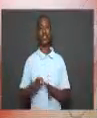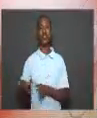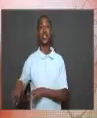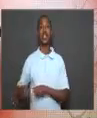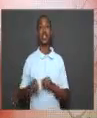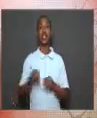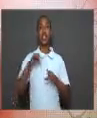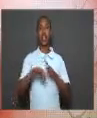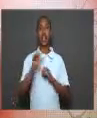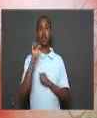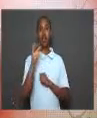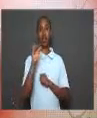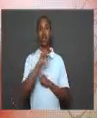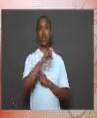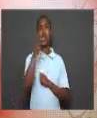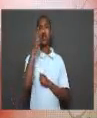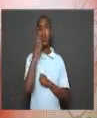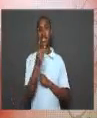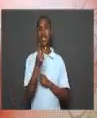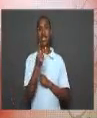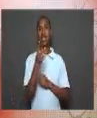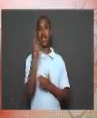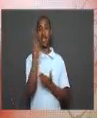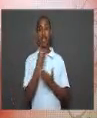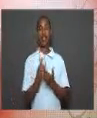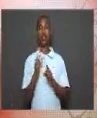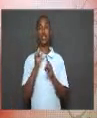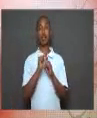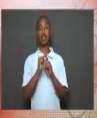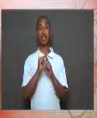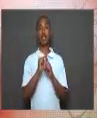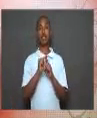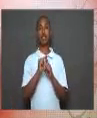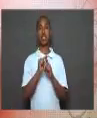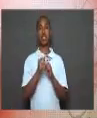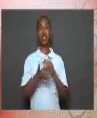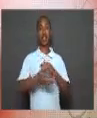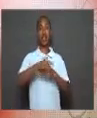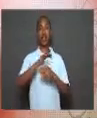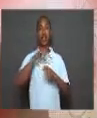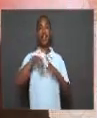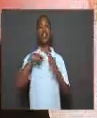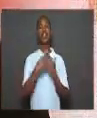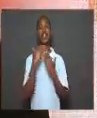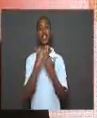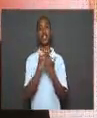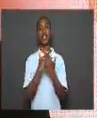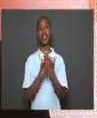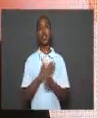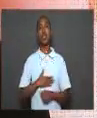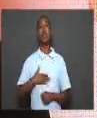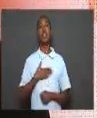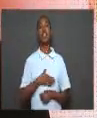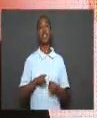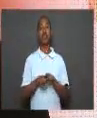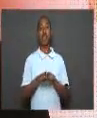Students, in a moment, you will see a list of terms that we have just covered in this lesson. Please